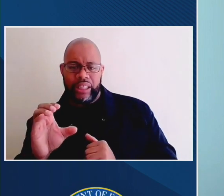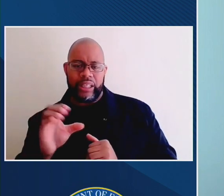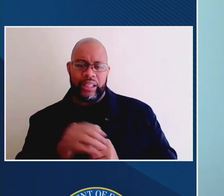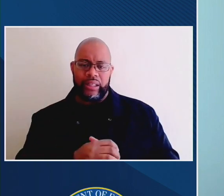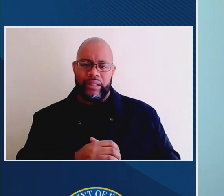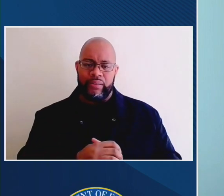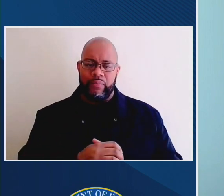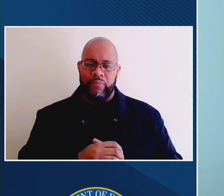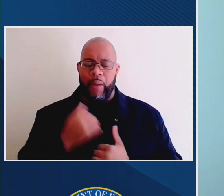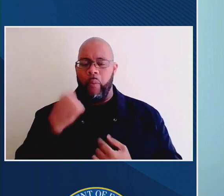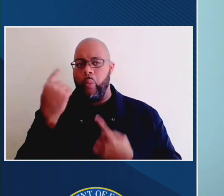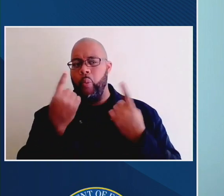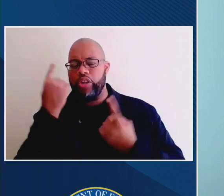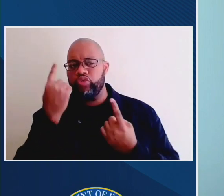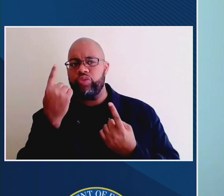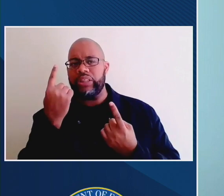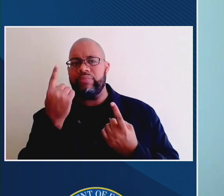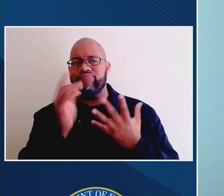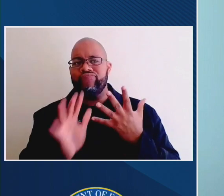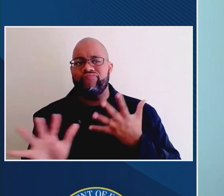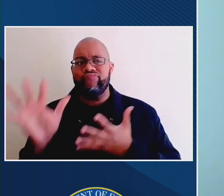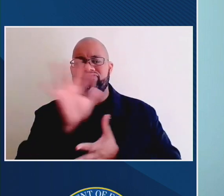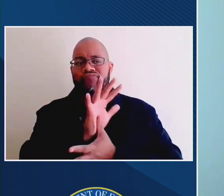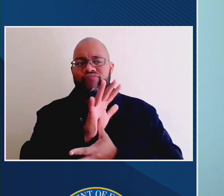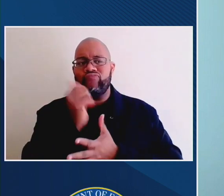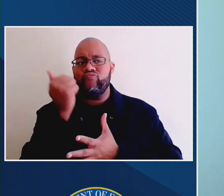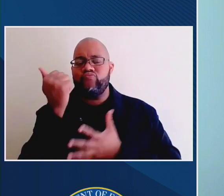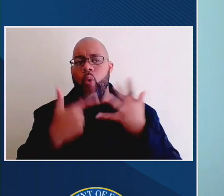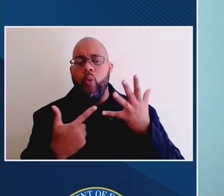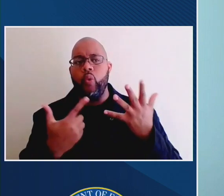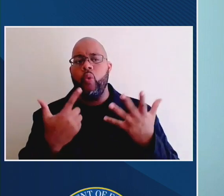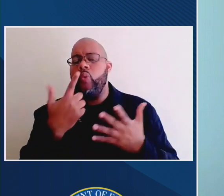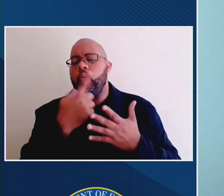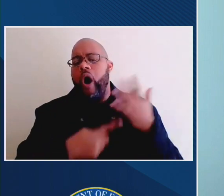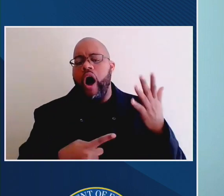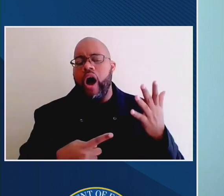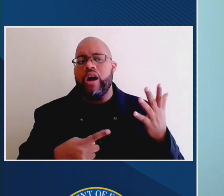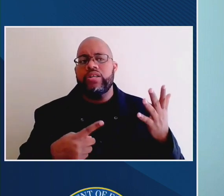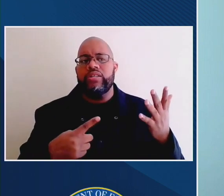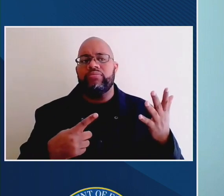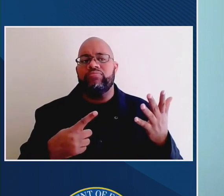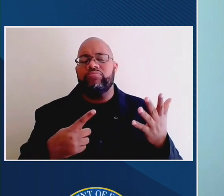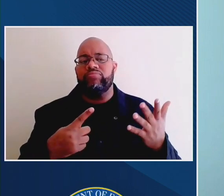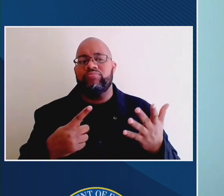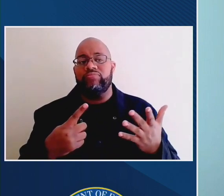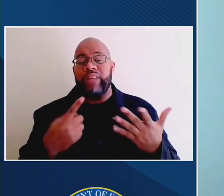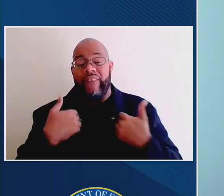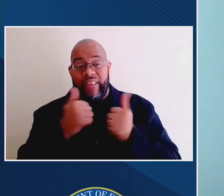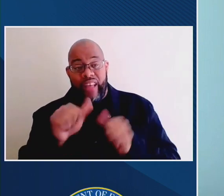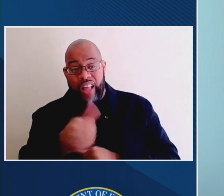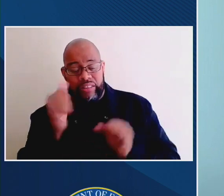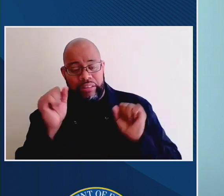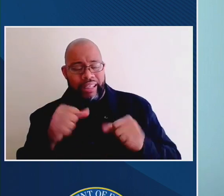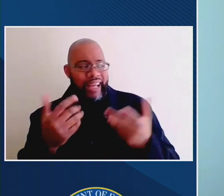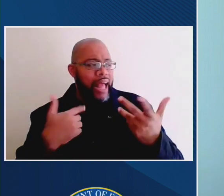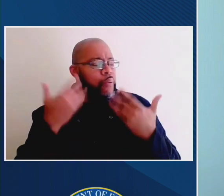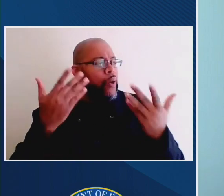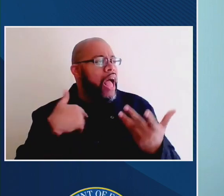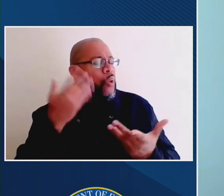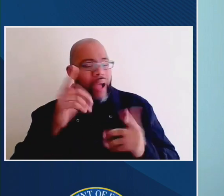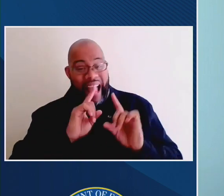I'm wondering across the board on all of them, what is there anything else that could, I don't know. And I don't know the